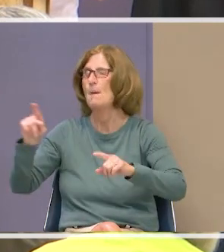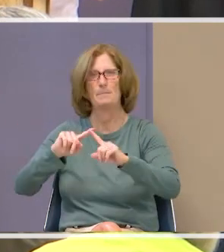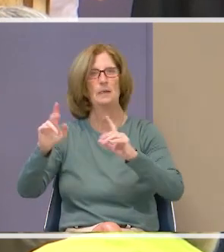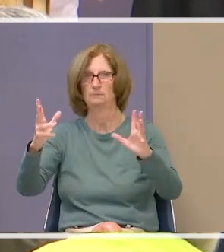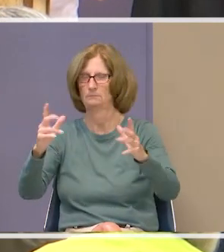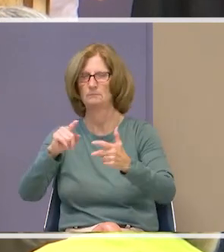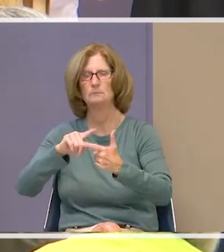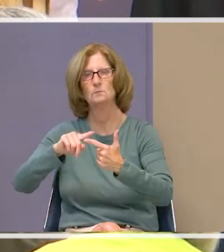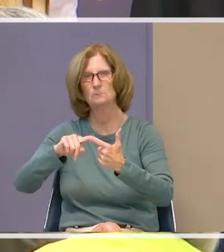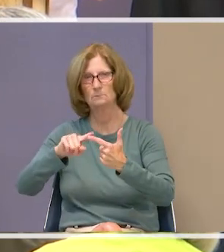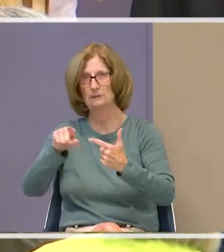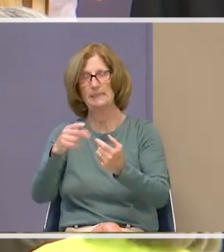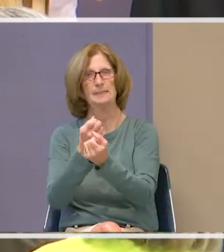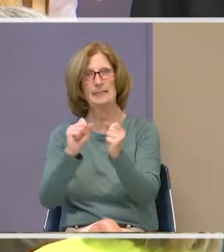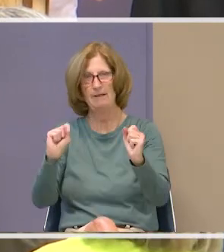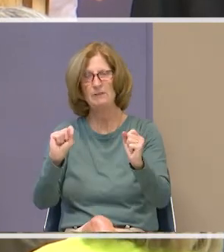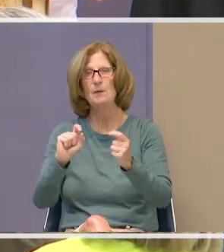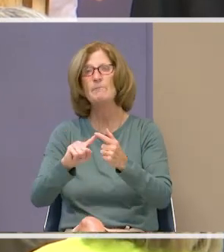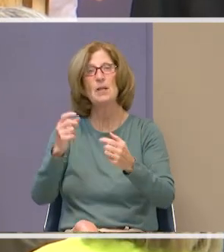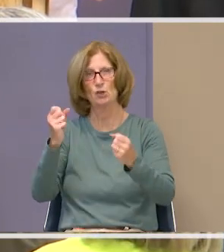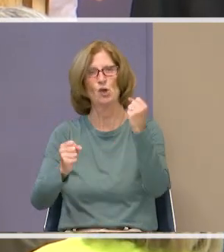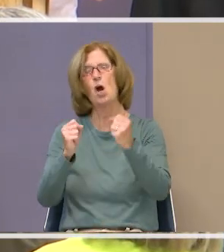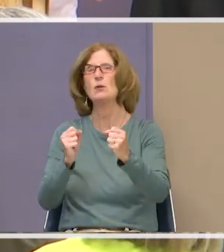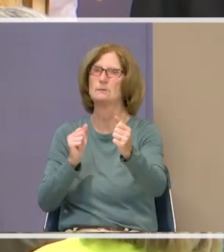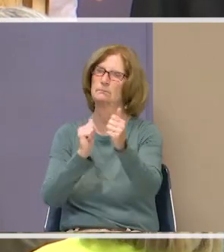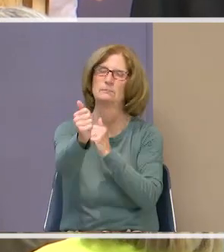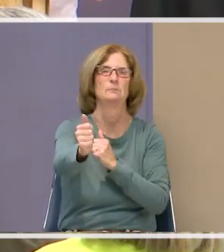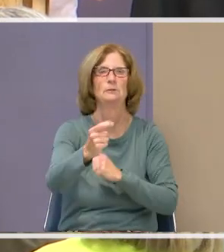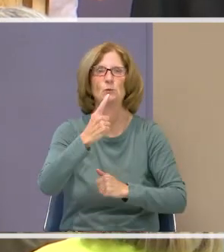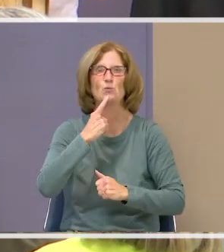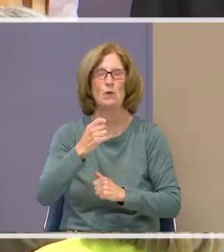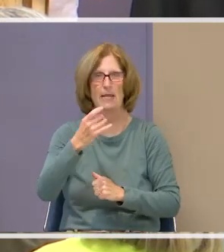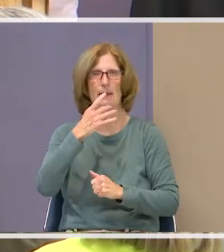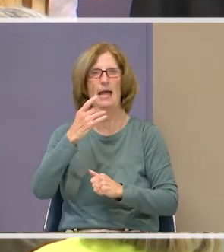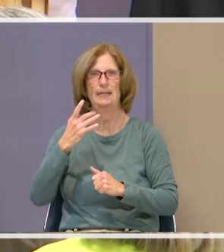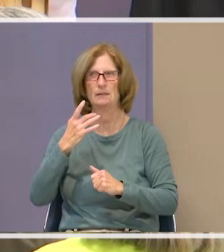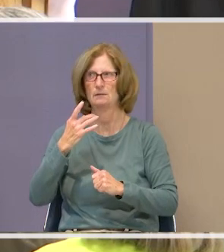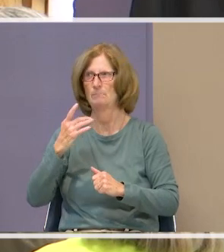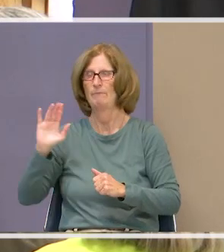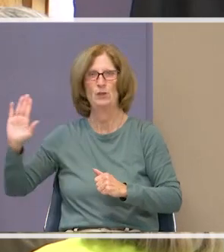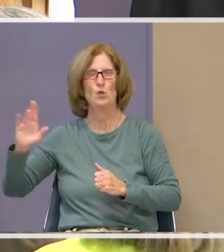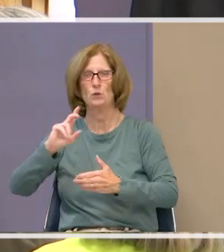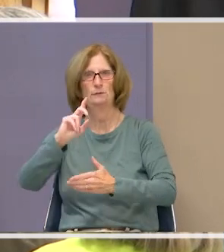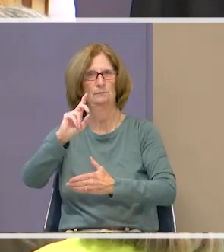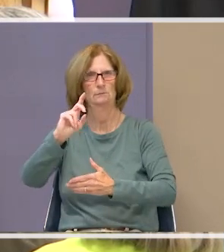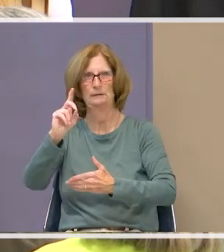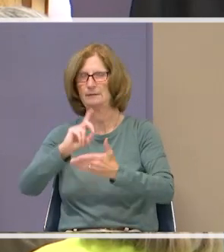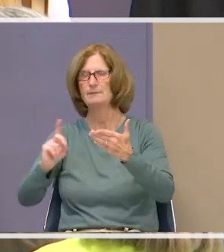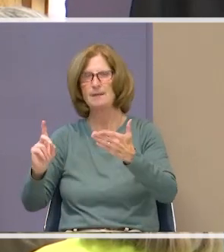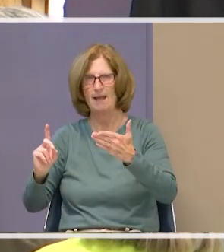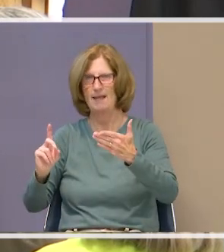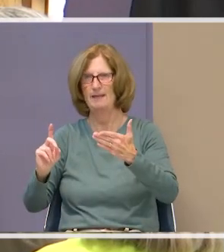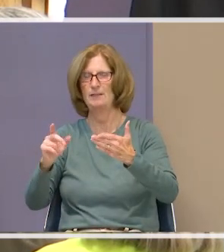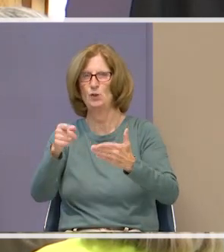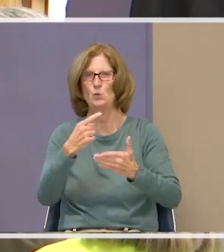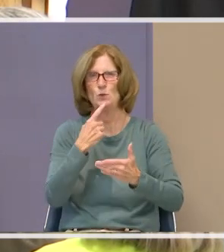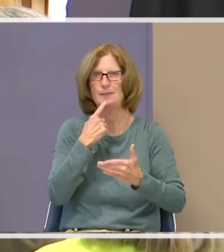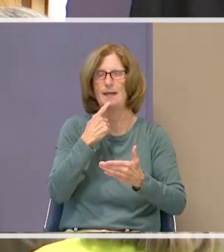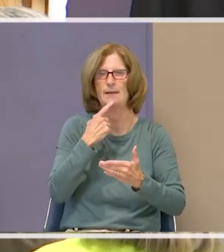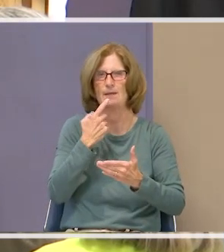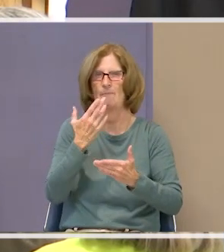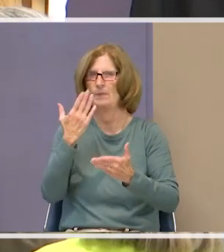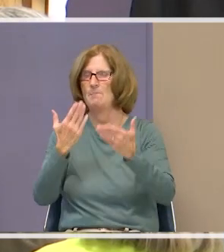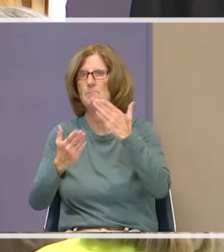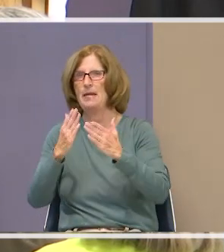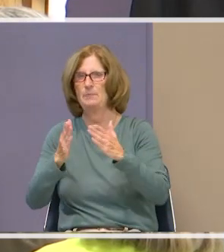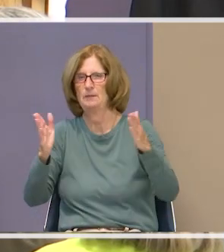about safety in that intersection with cars running red lights. And I don't think I saw anything in your design, aside from perhaps shortening the crossing